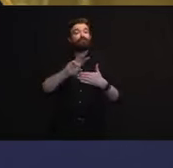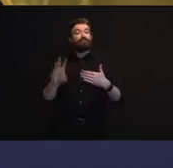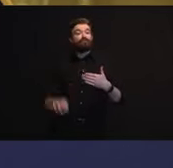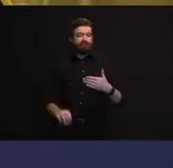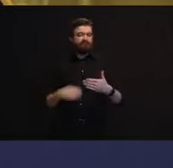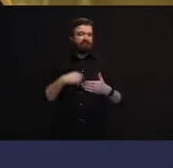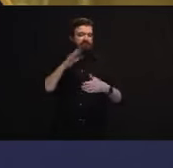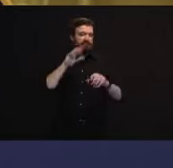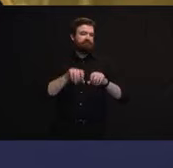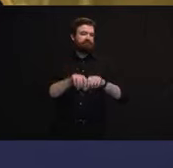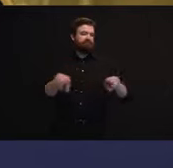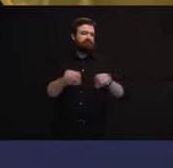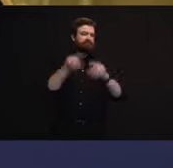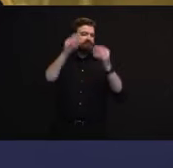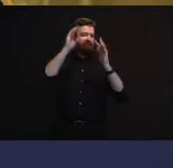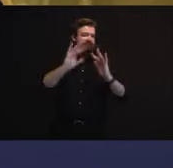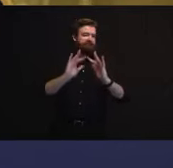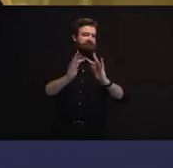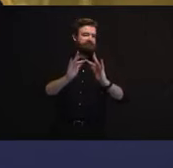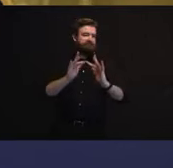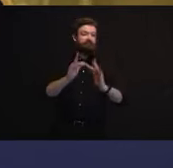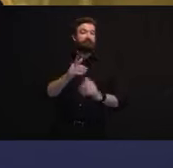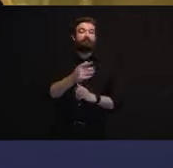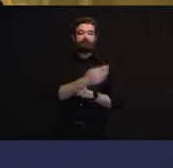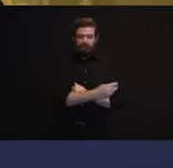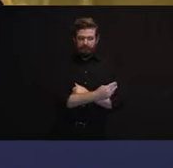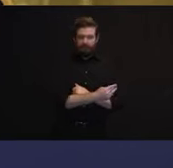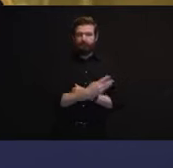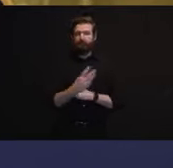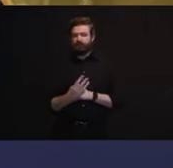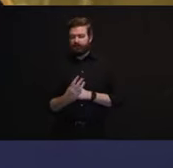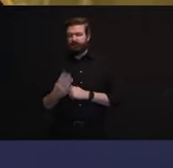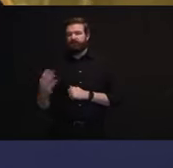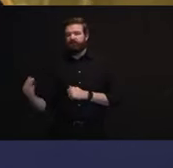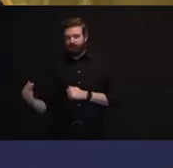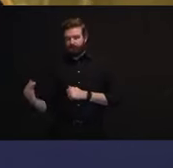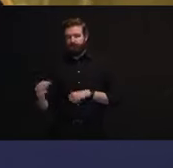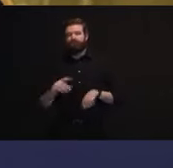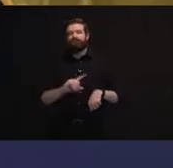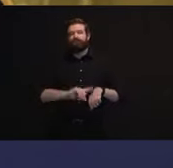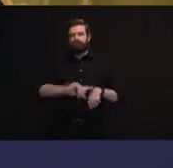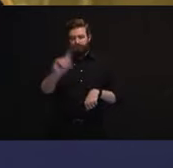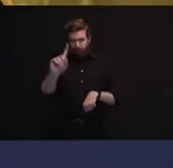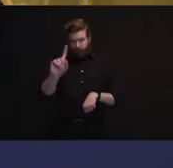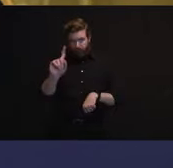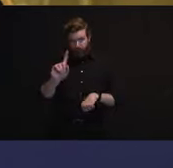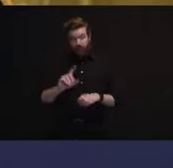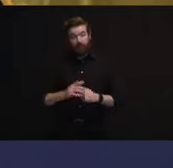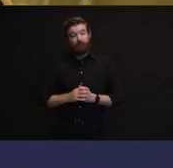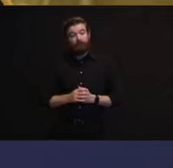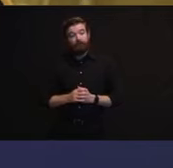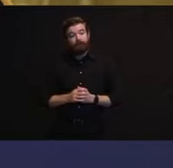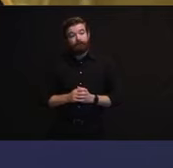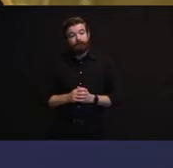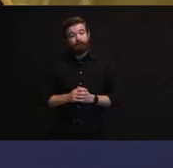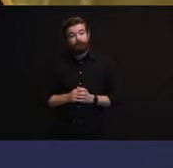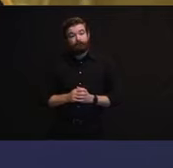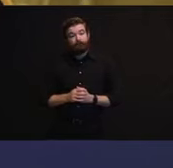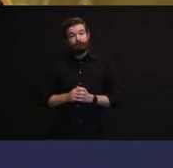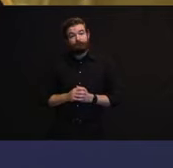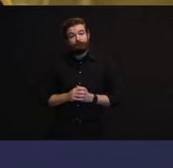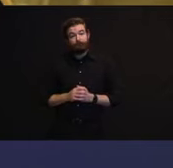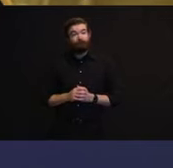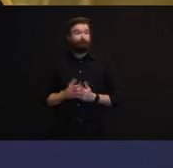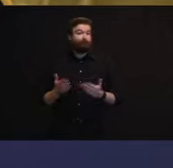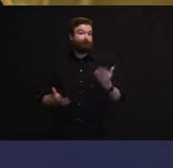again on a Monday, Wednesday, Friday rhythm. If anything, that rhythm is going to increase in frequency as opposed to decrease. But